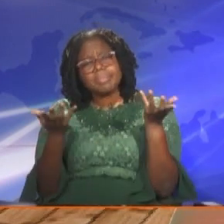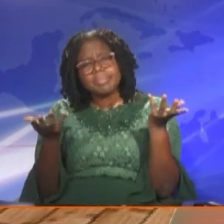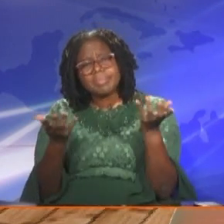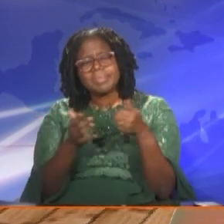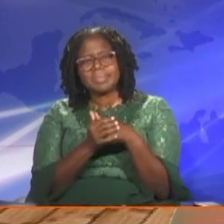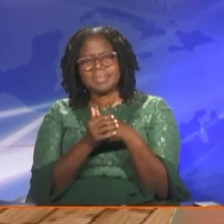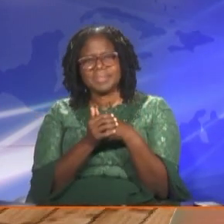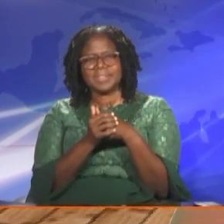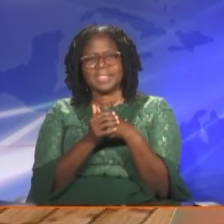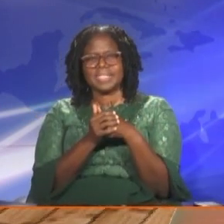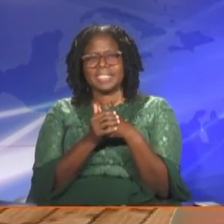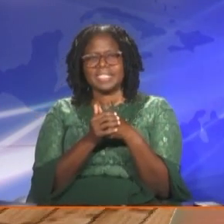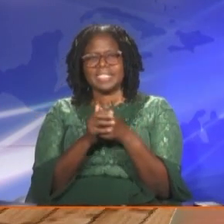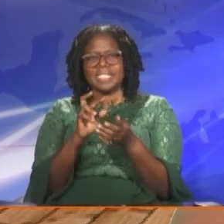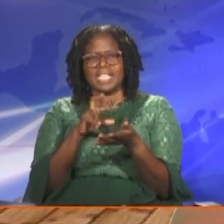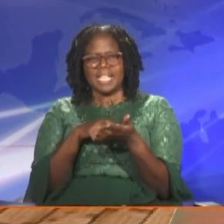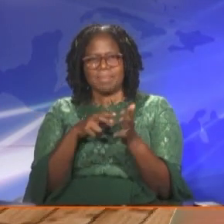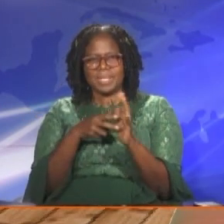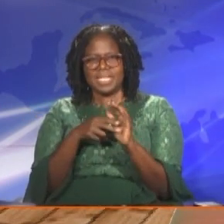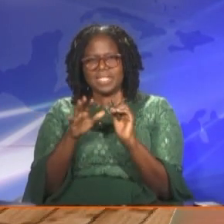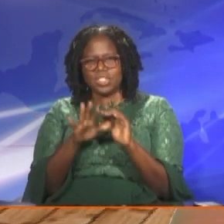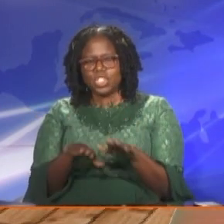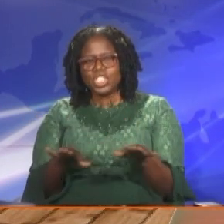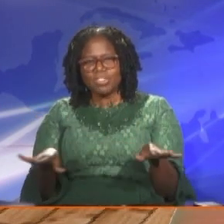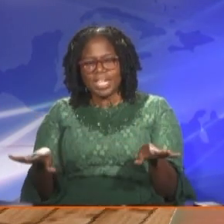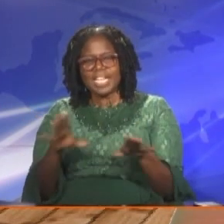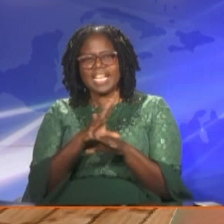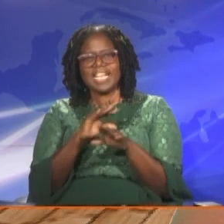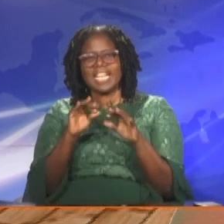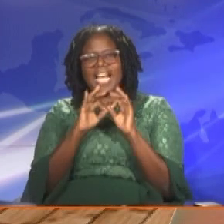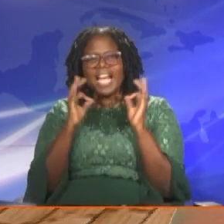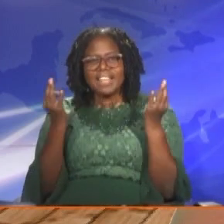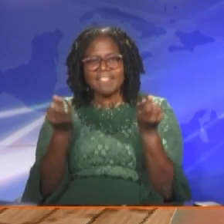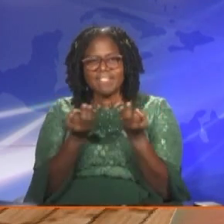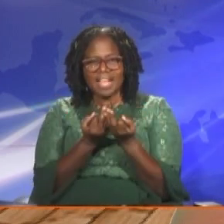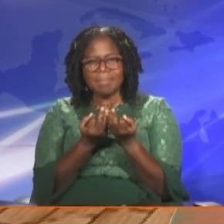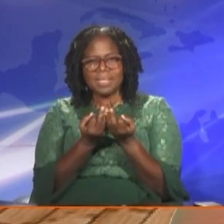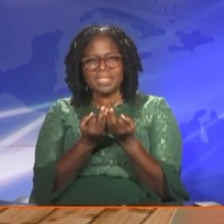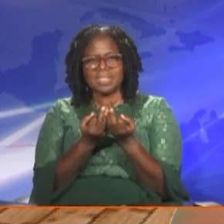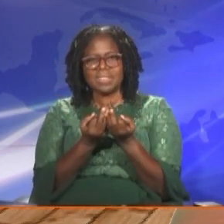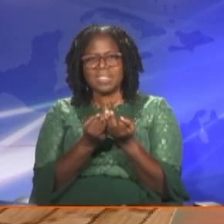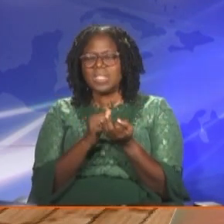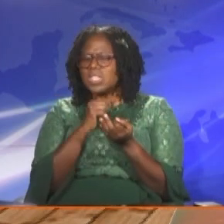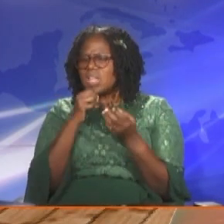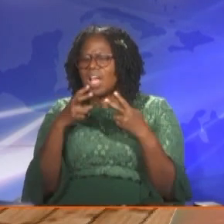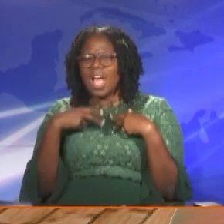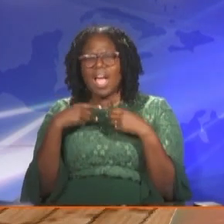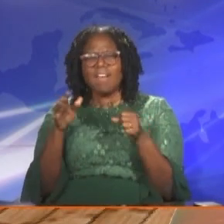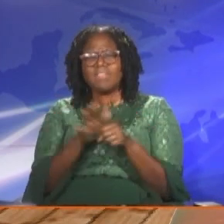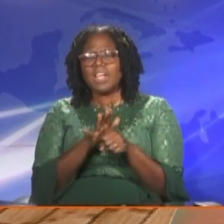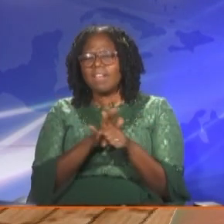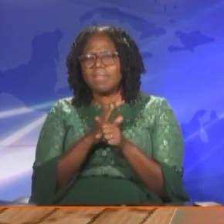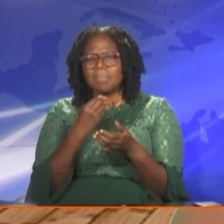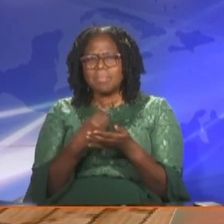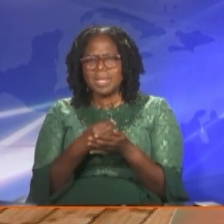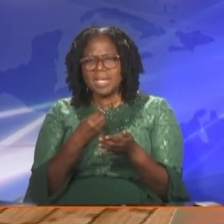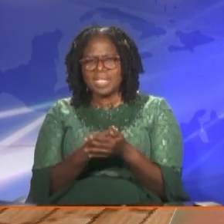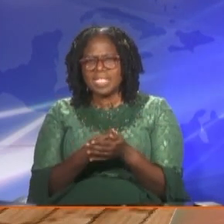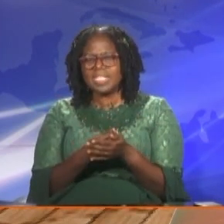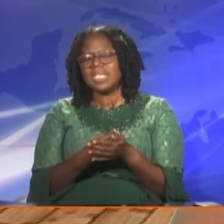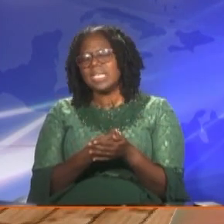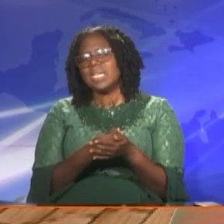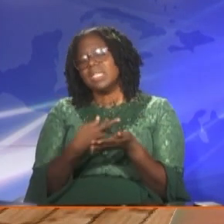that means children and their families, by extension their families, do not have enough money to cater for their